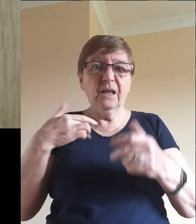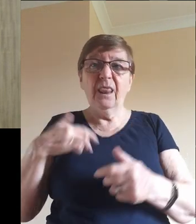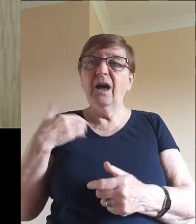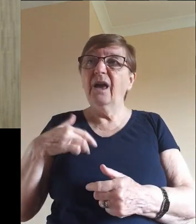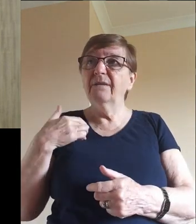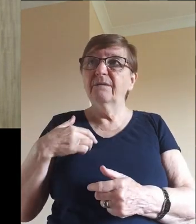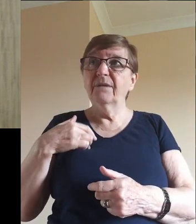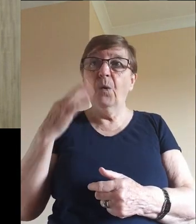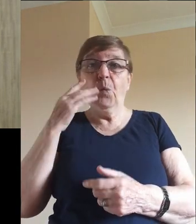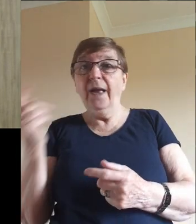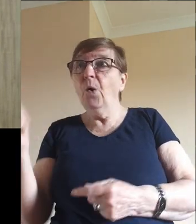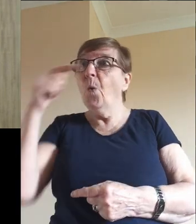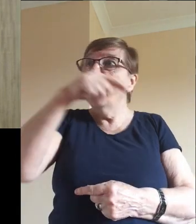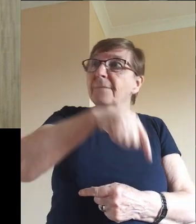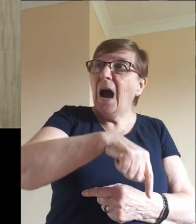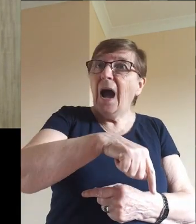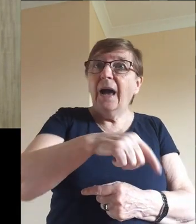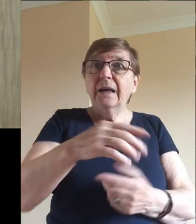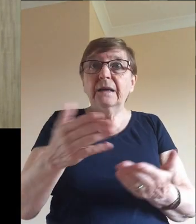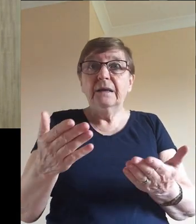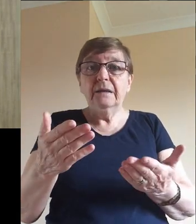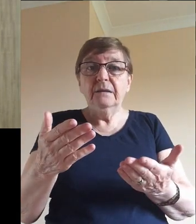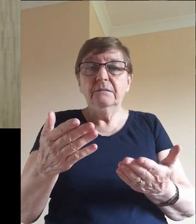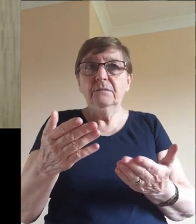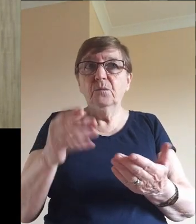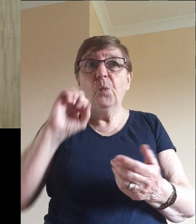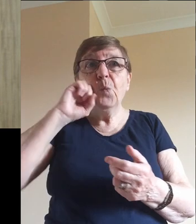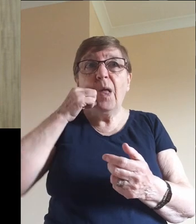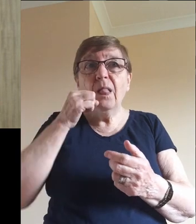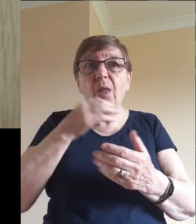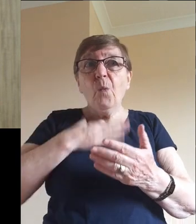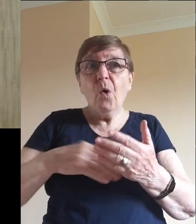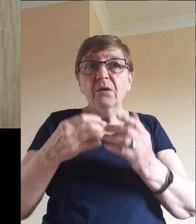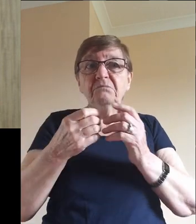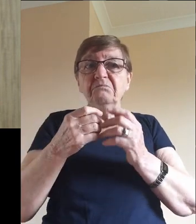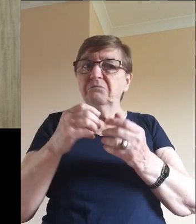Surely when we go back to whatever it is, we want to make it different.